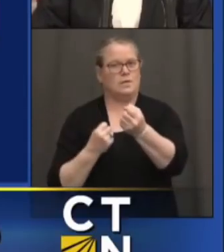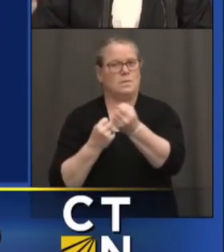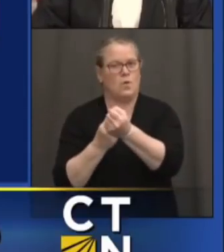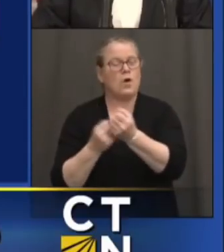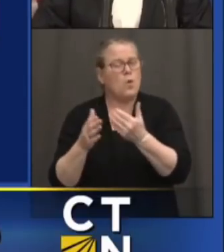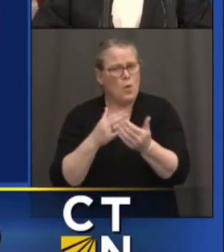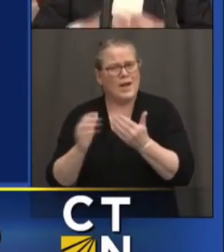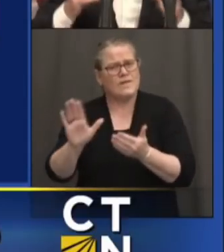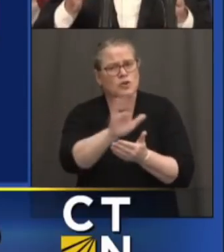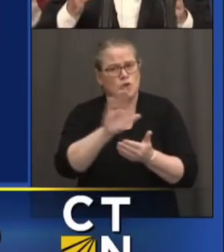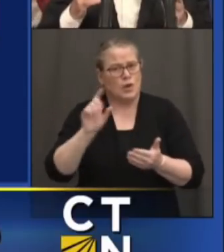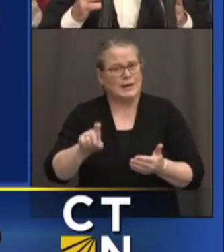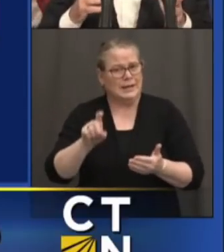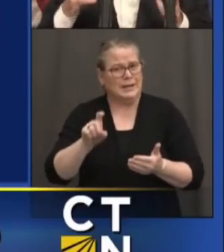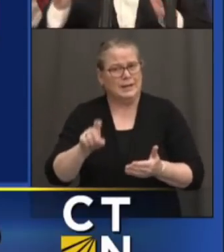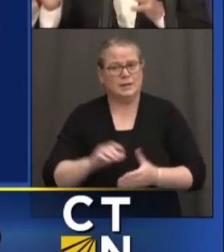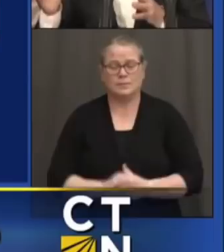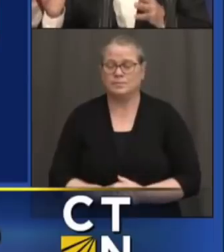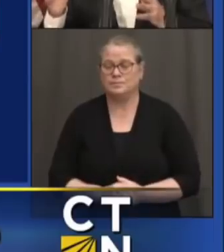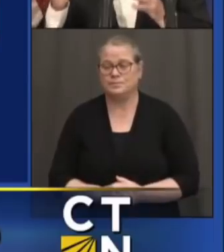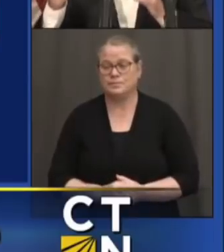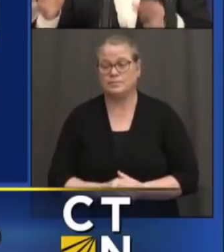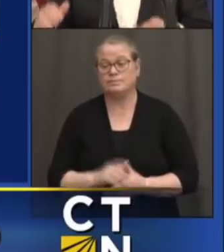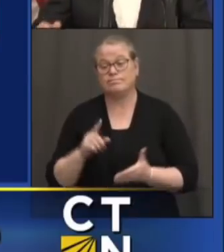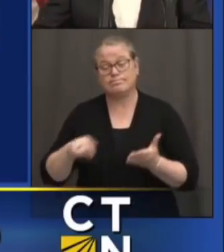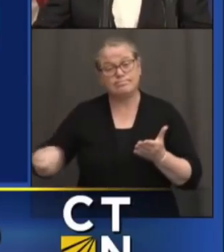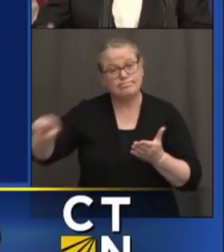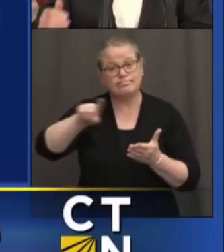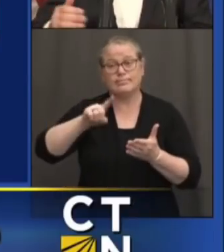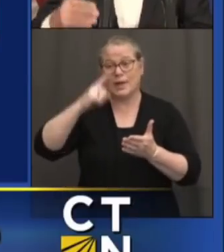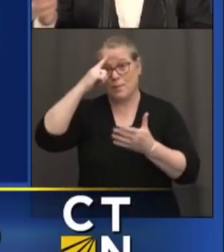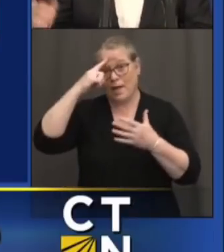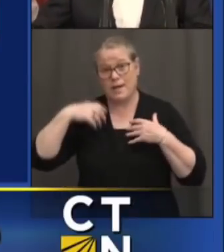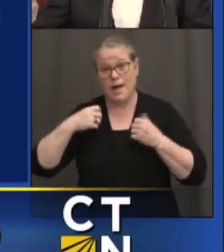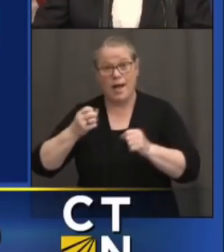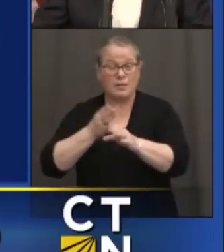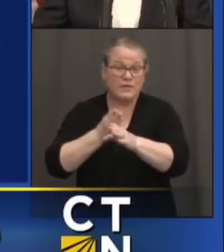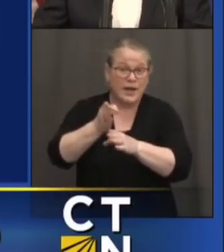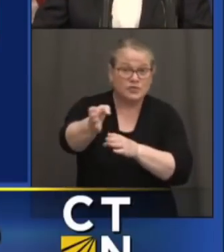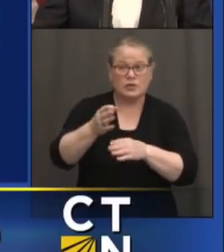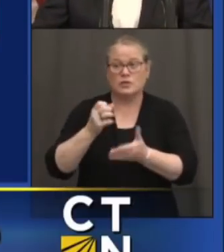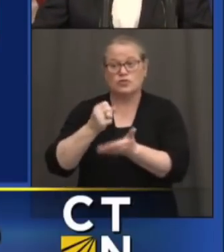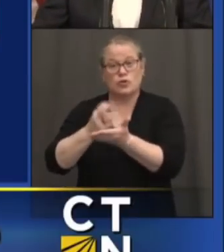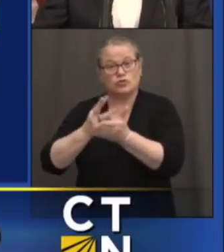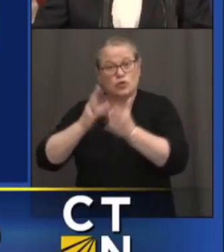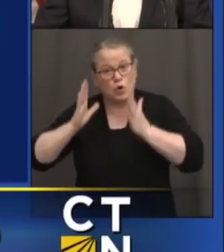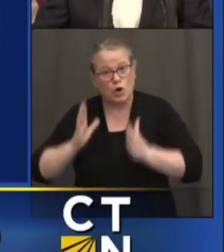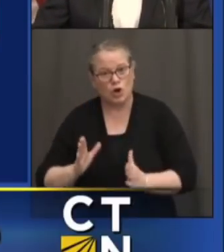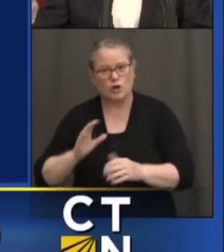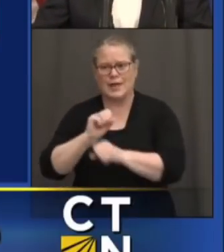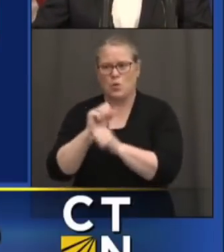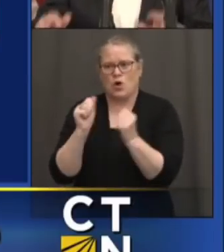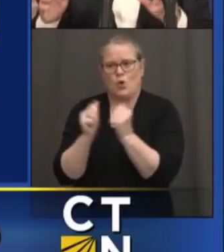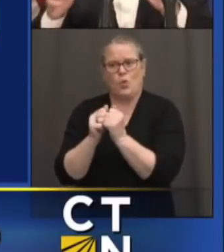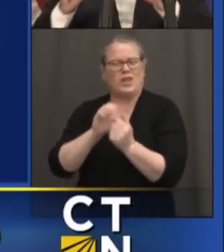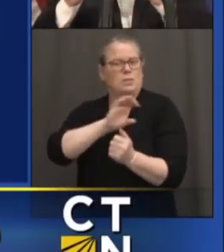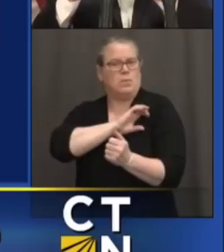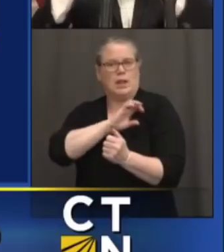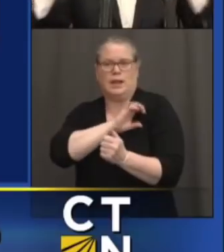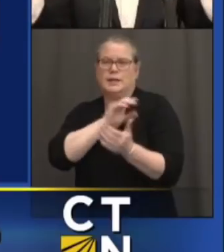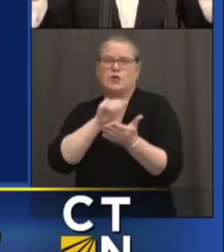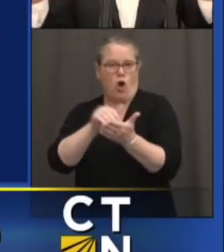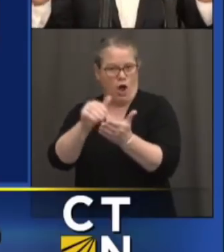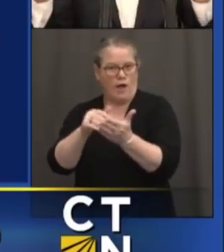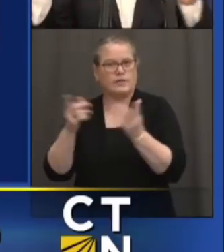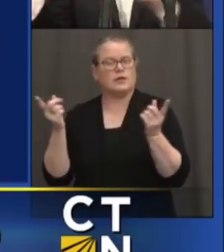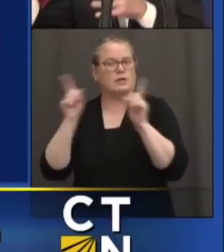And these mental health professionals, these social workers are there often alongside our amazing police. You know, in the old days,